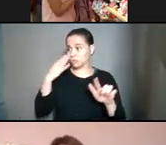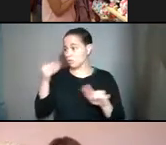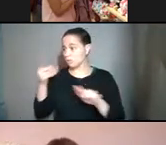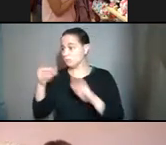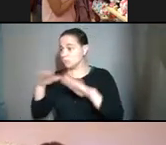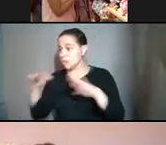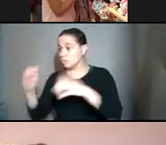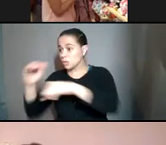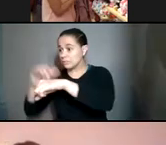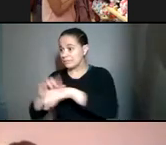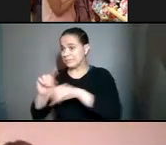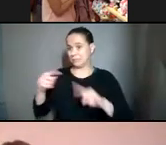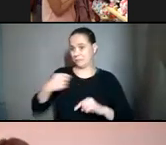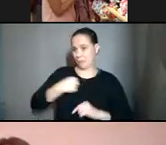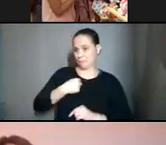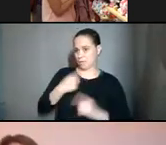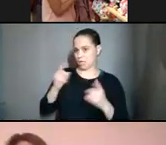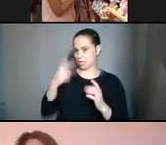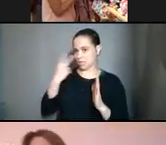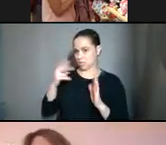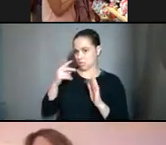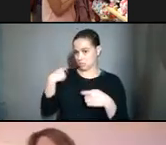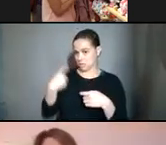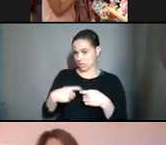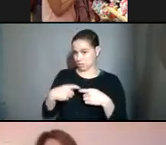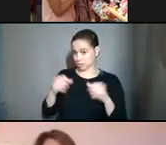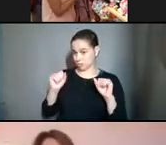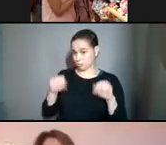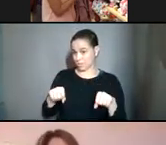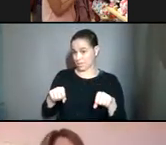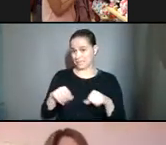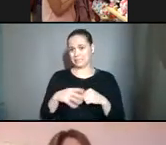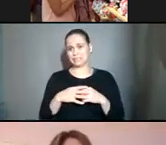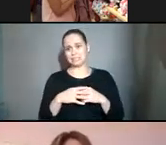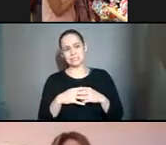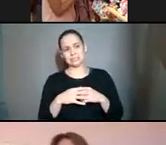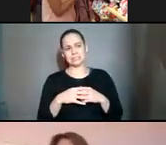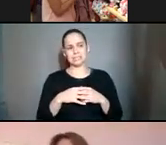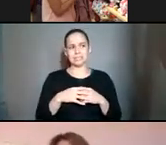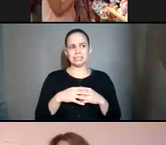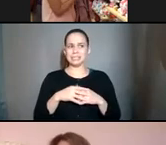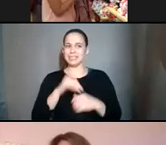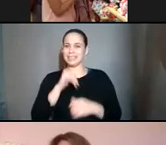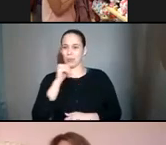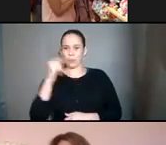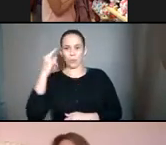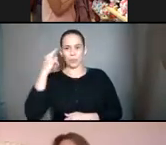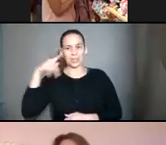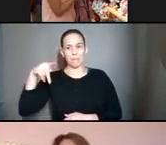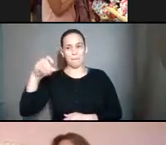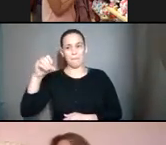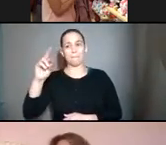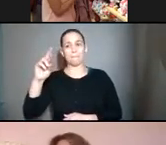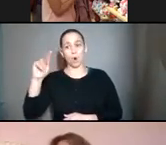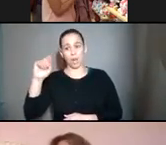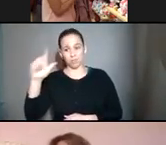that Spanish portal. Is that an option? I do not believe the portal is available in Spanish,